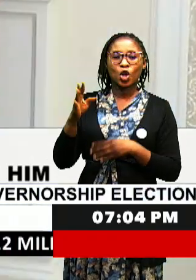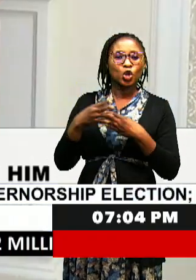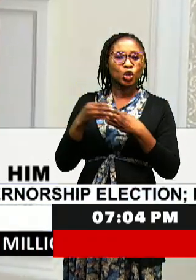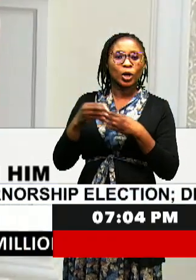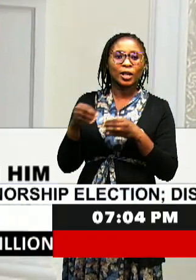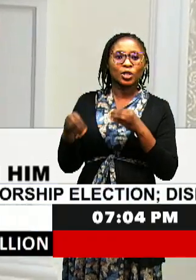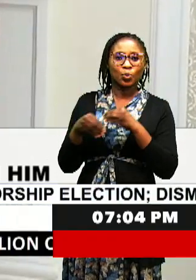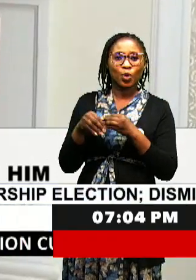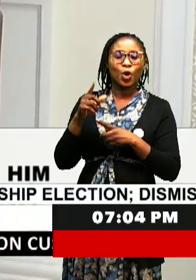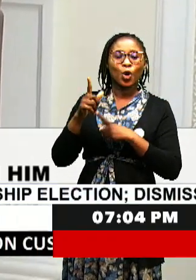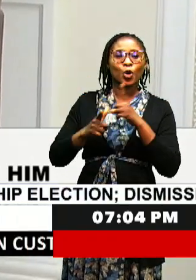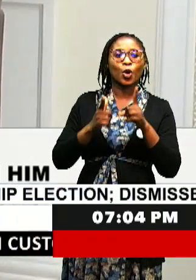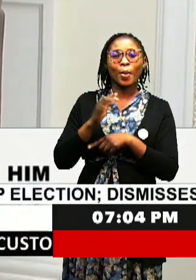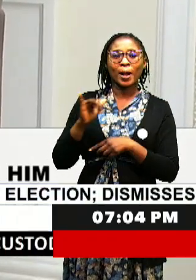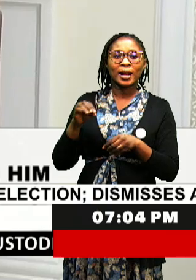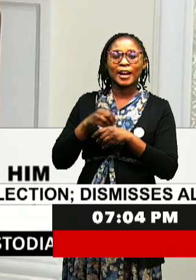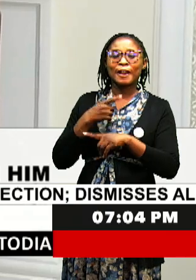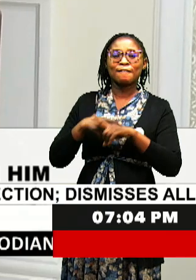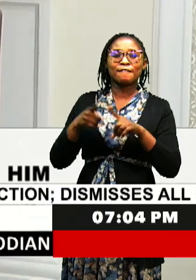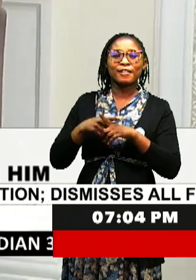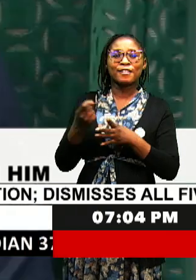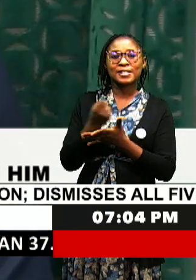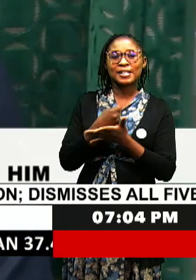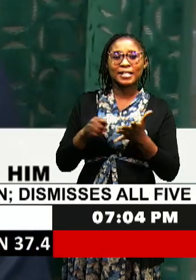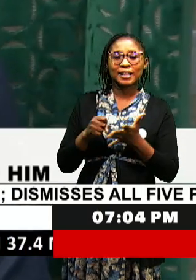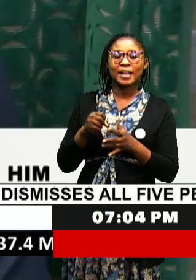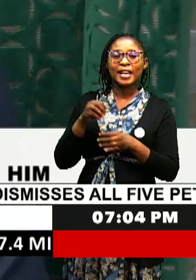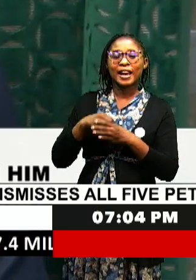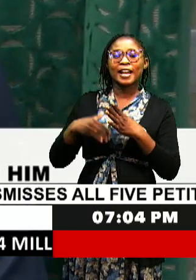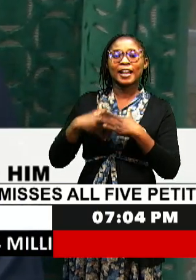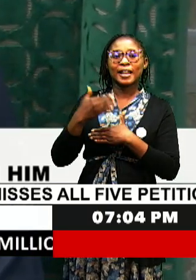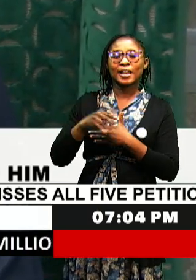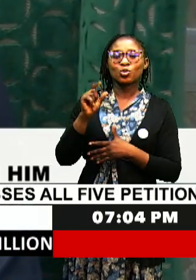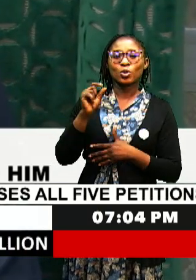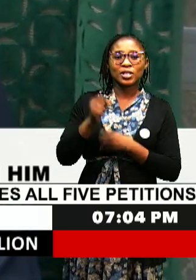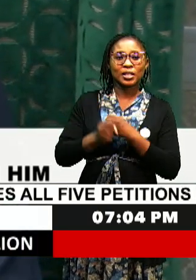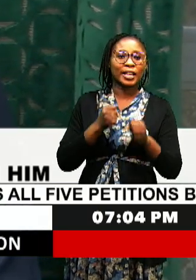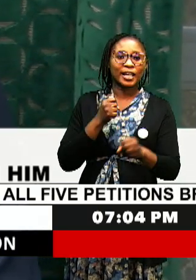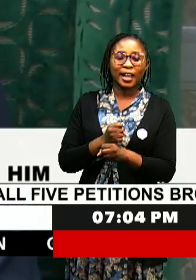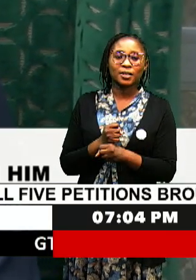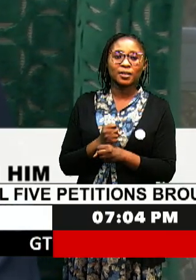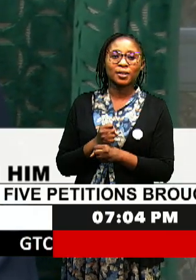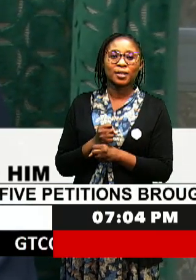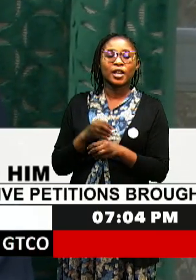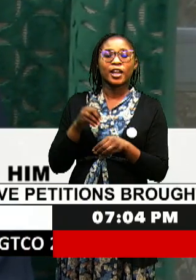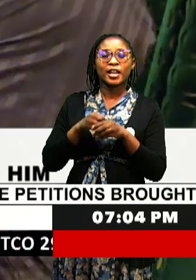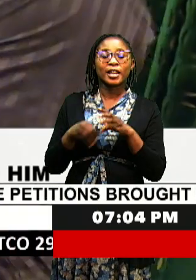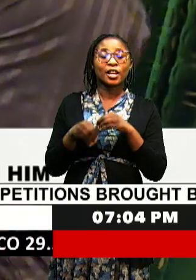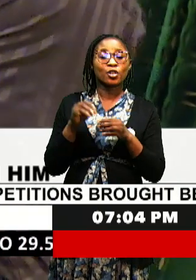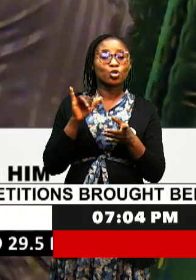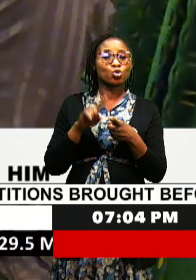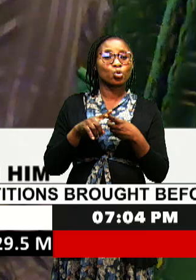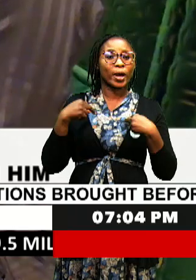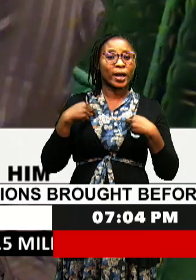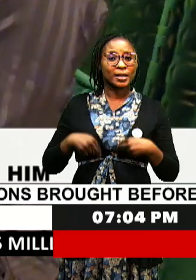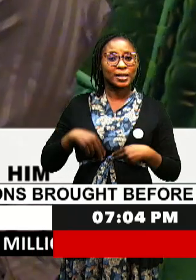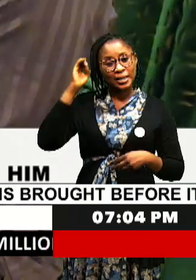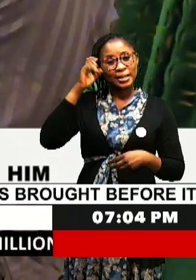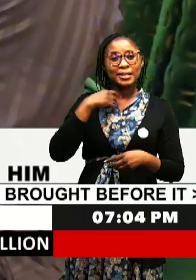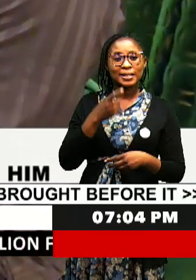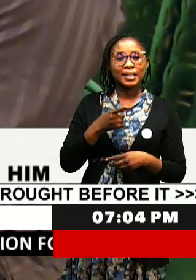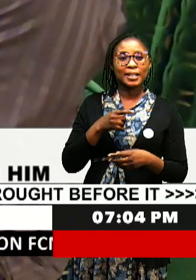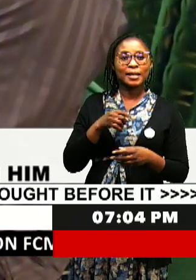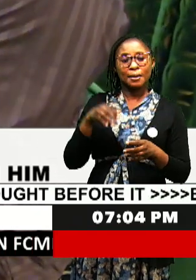more globally in various sectors in the next 20 years. In addition to health, he says